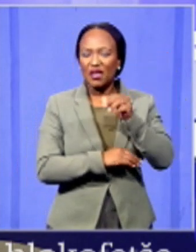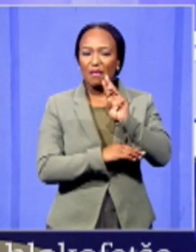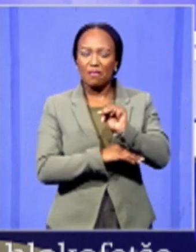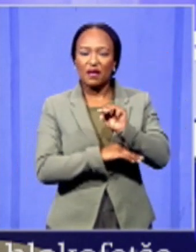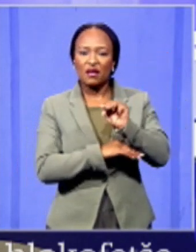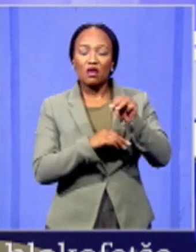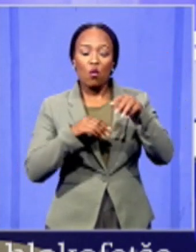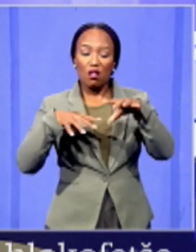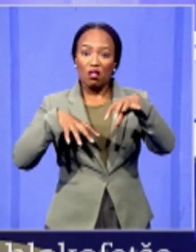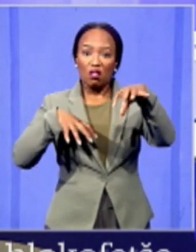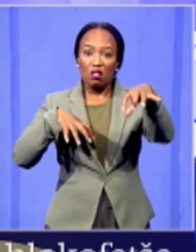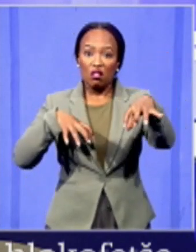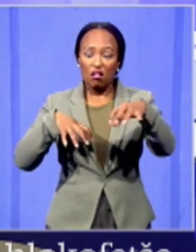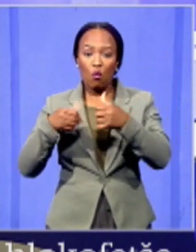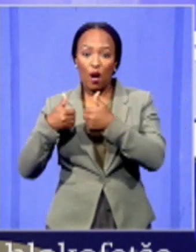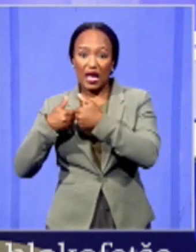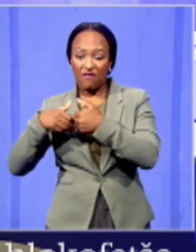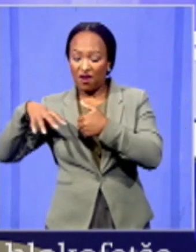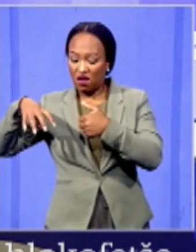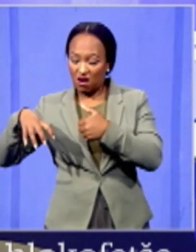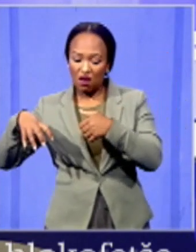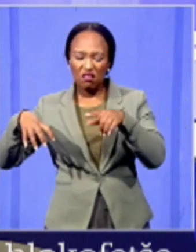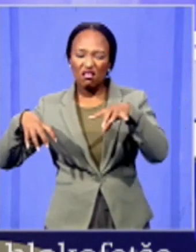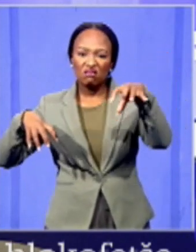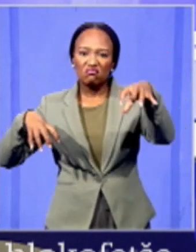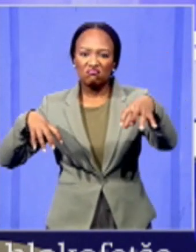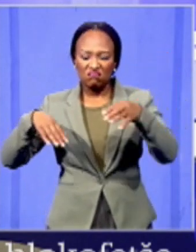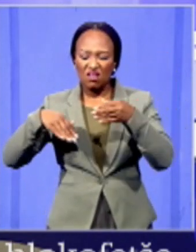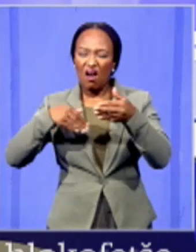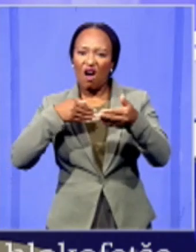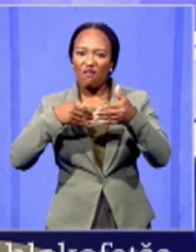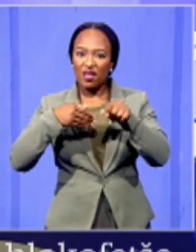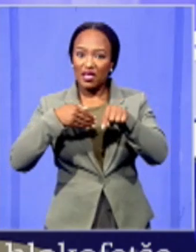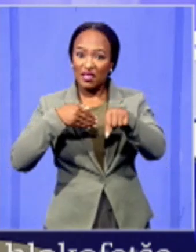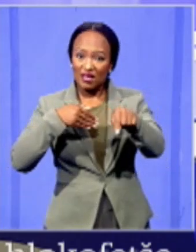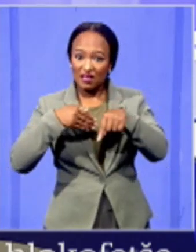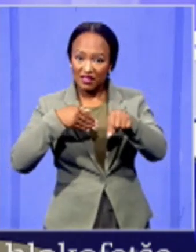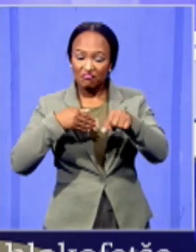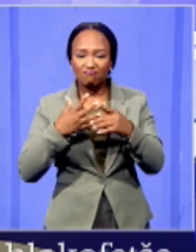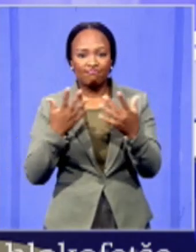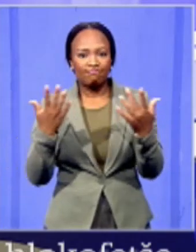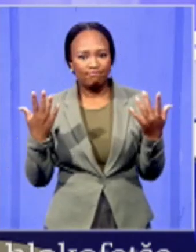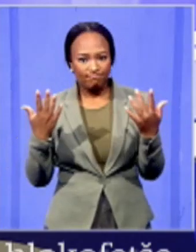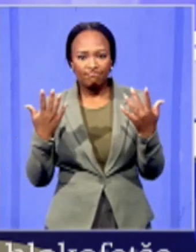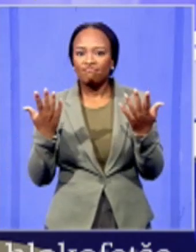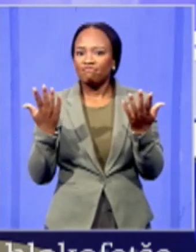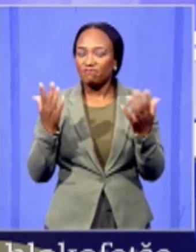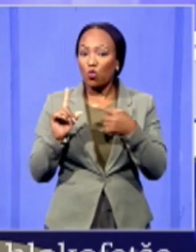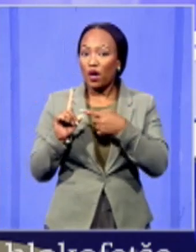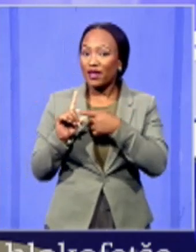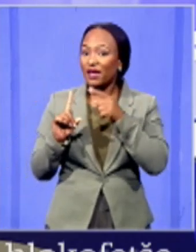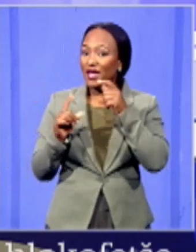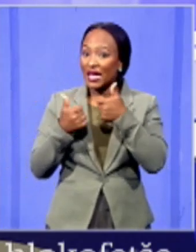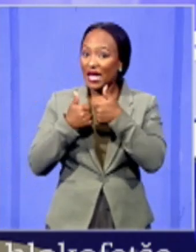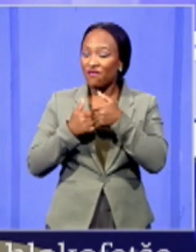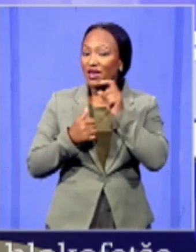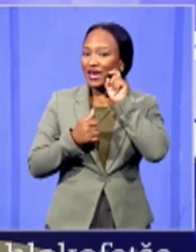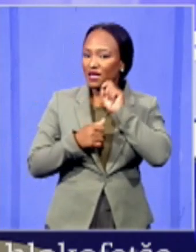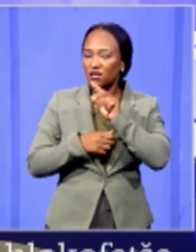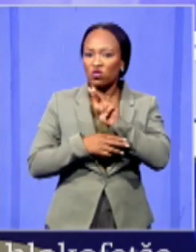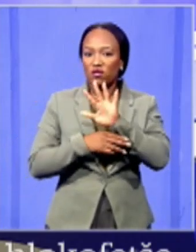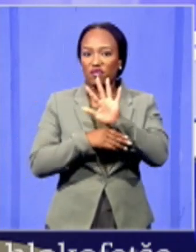moo go hweditšego setopo sa lekgarebe la gagwe la mengwaga e 25 seo se bego se na le dintho tša go hlabja. Sefatanaga sa monna